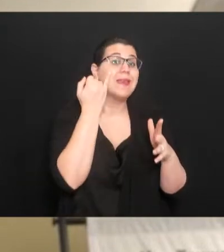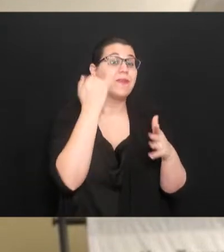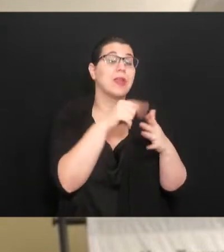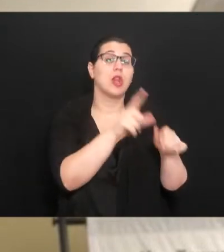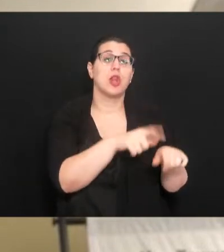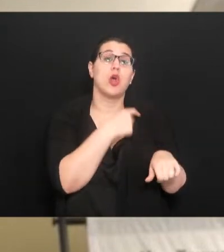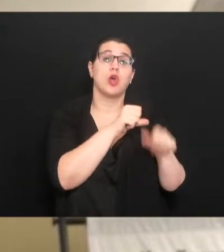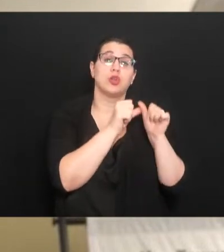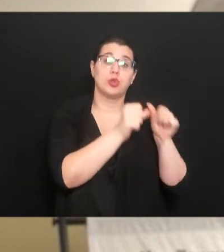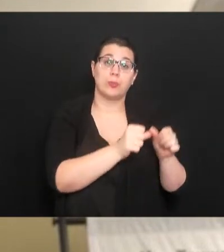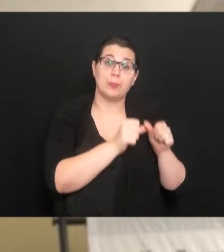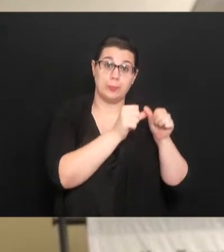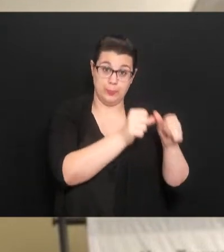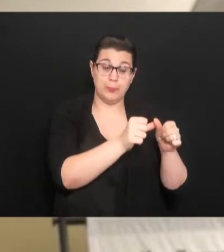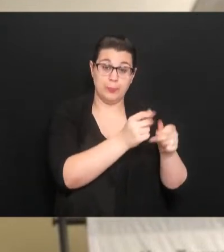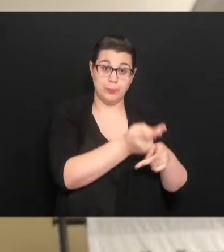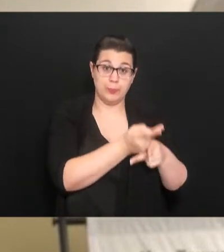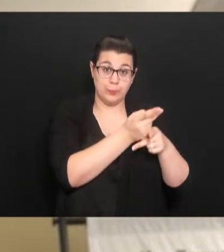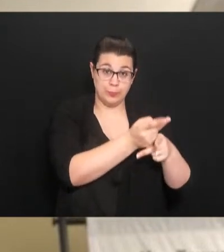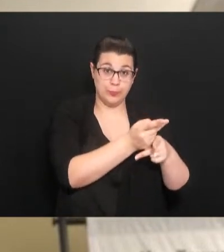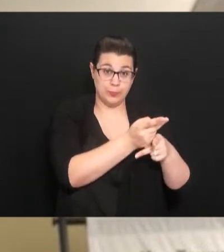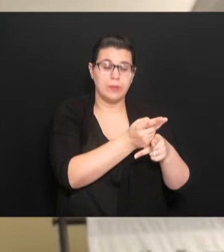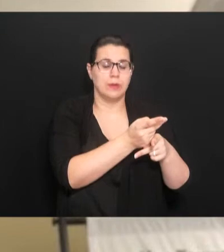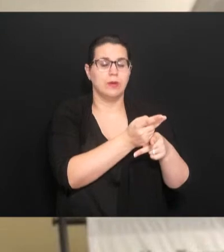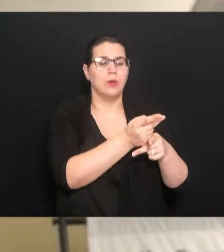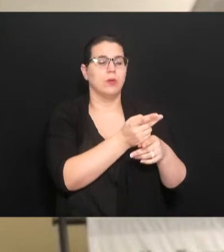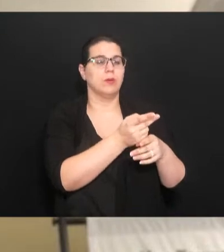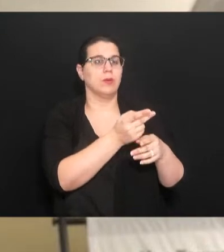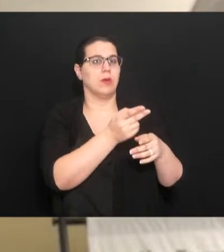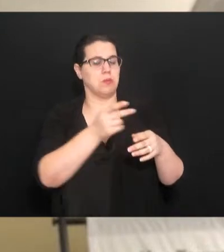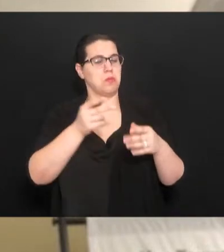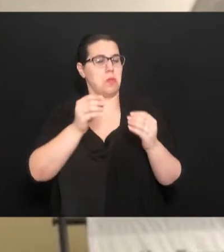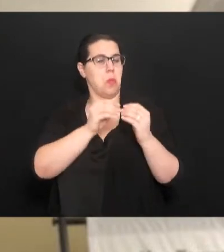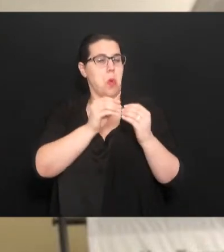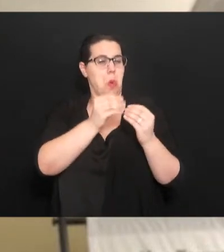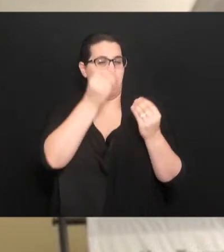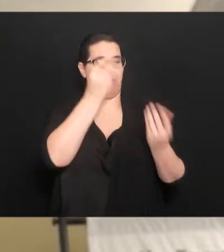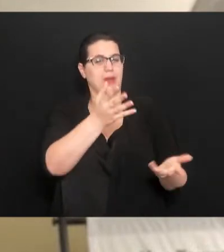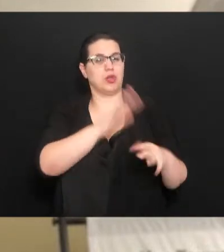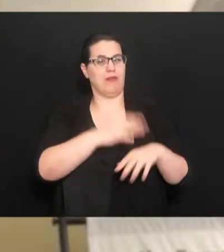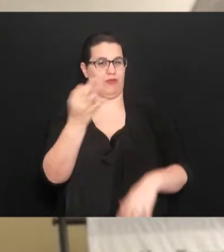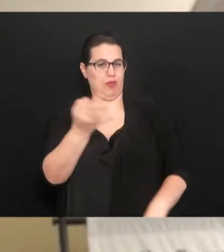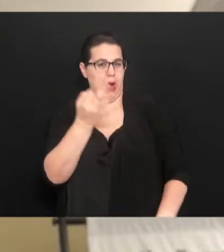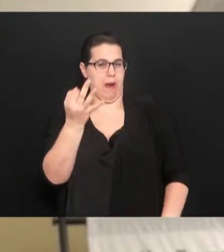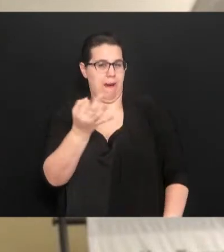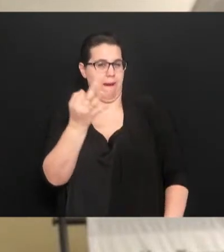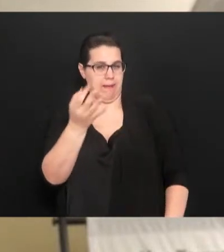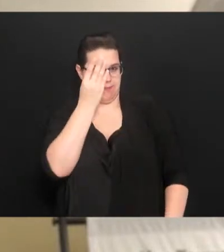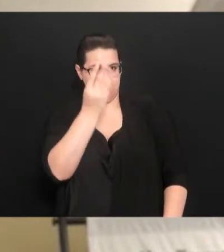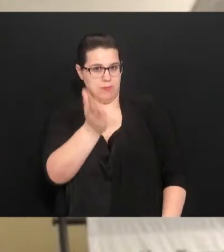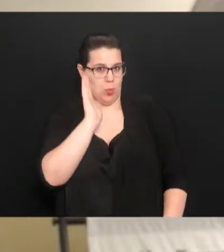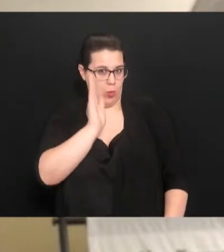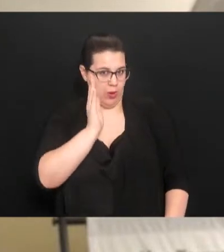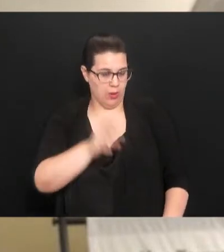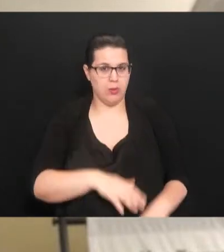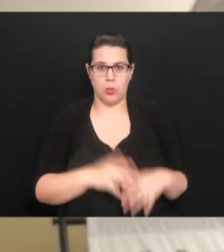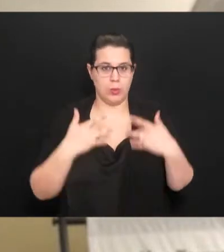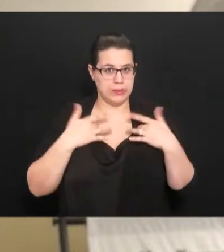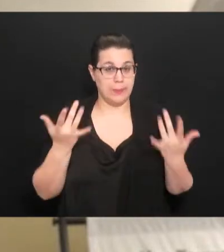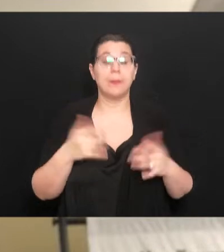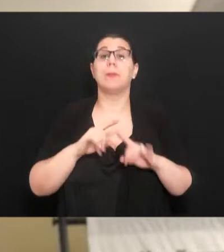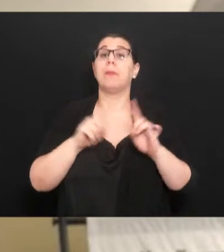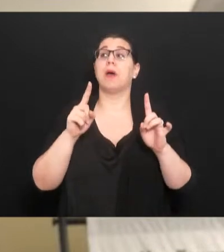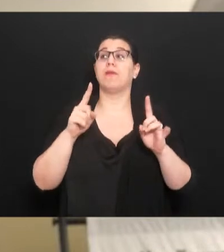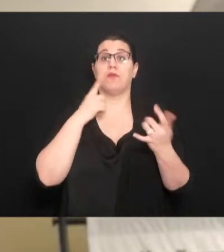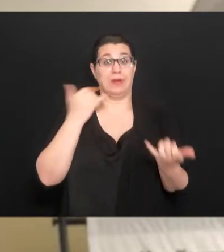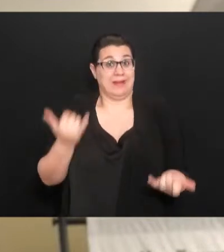facilities. We will give you a more detailed update on this Friday's press brief as to the status, but all